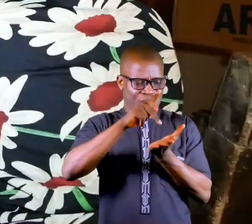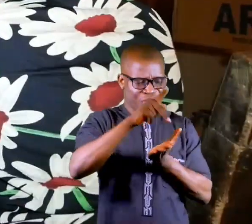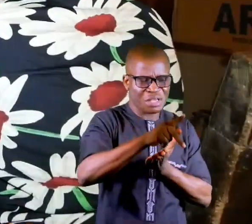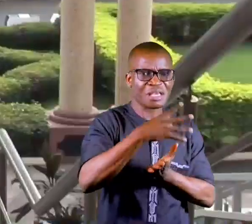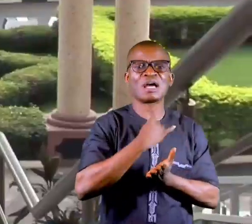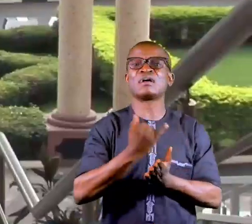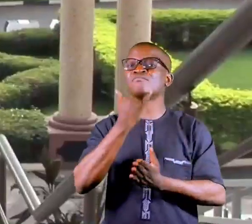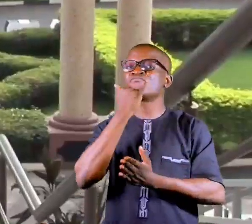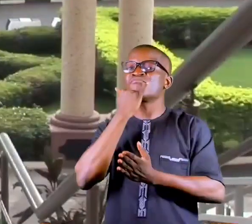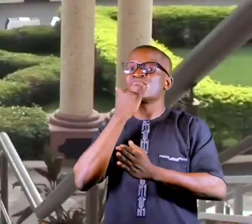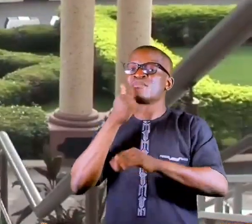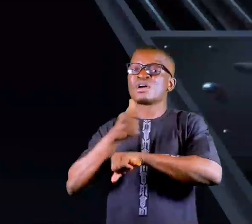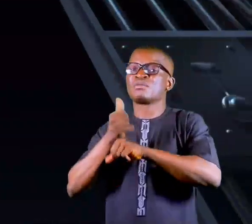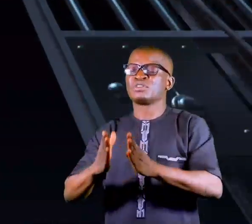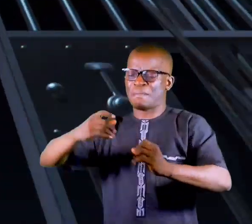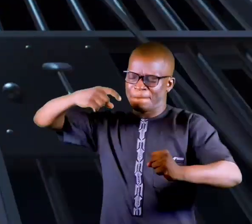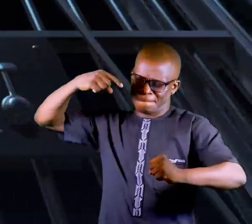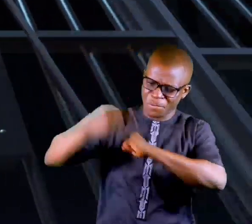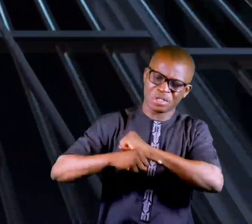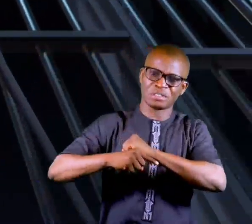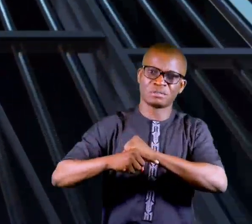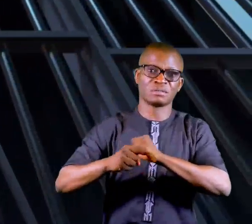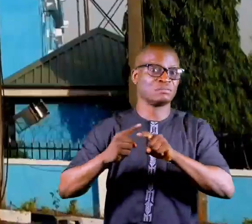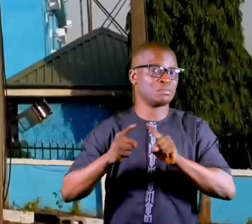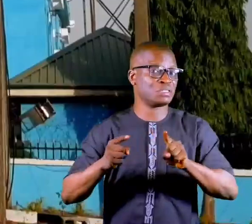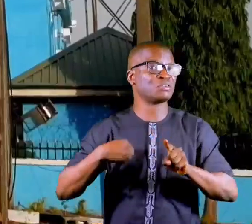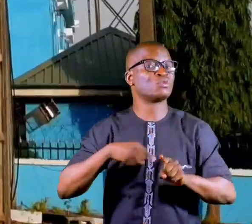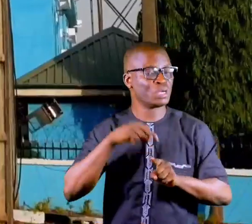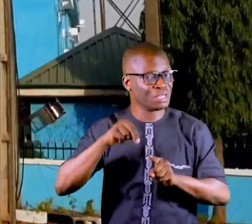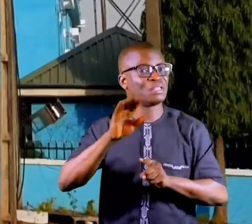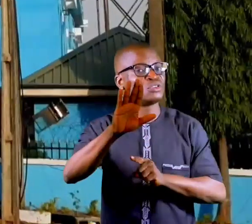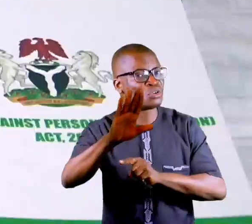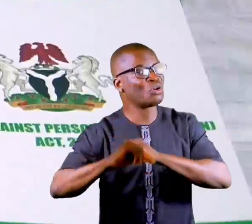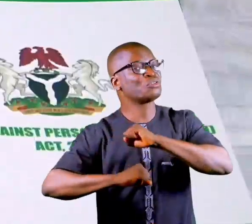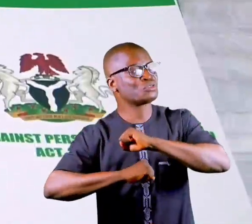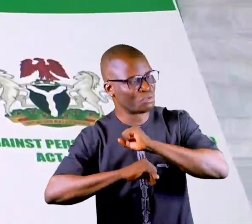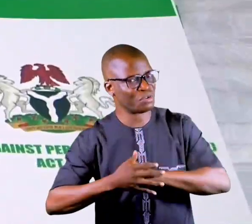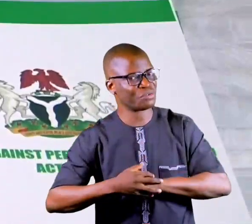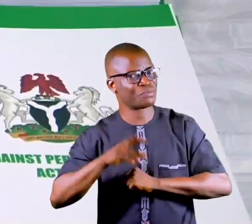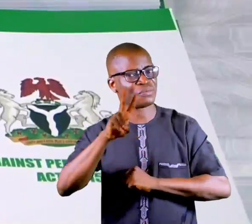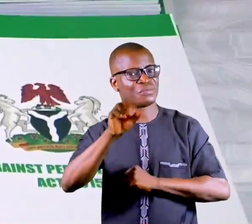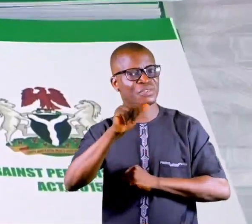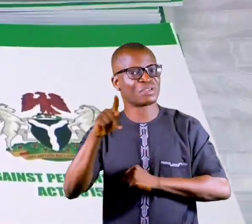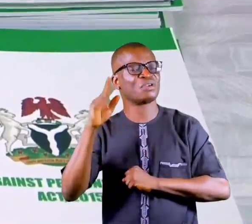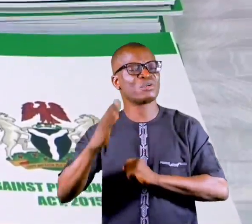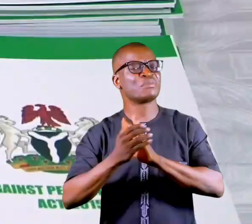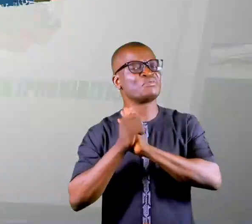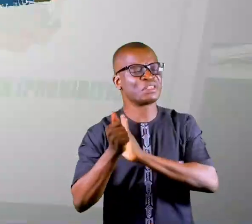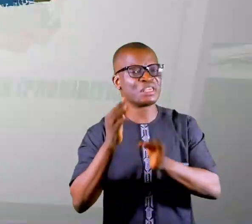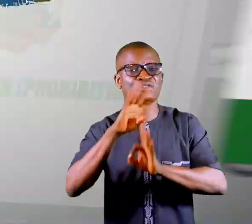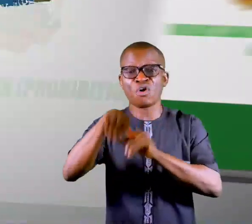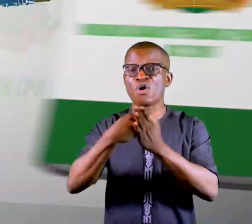victims are compensated and offenders severely punished. But NAPTIP needs a lot of support. The VAP Act will be